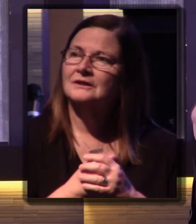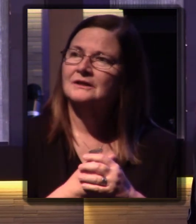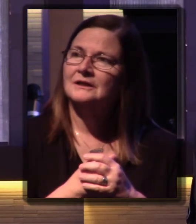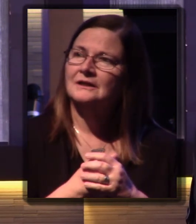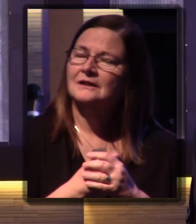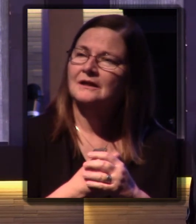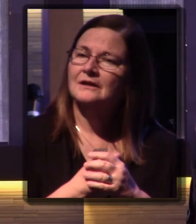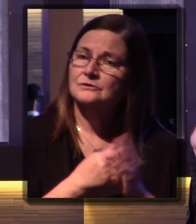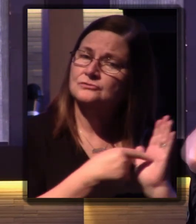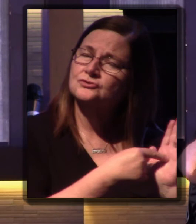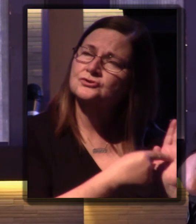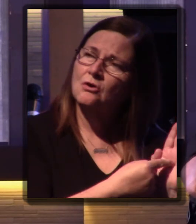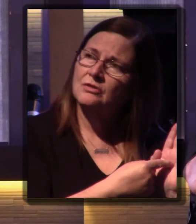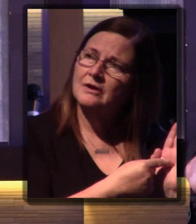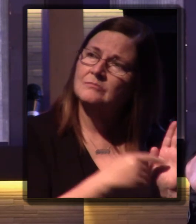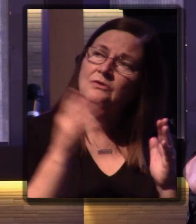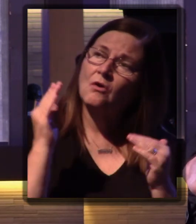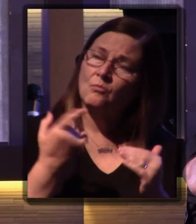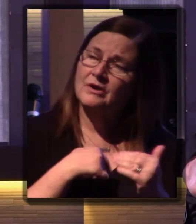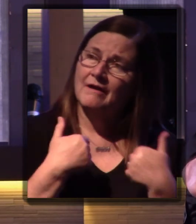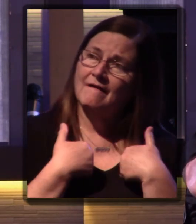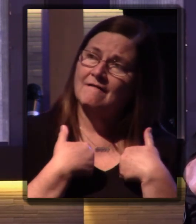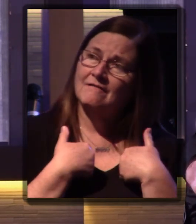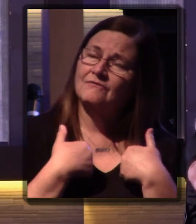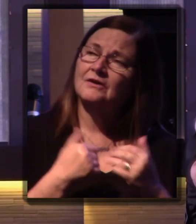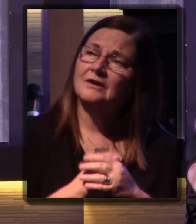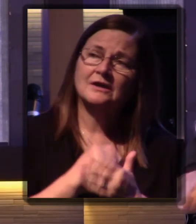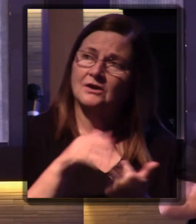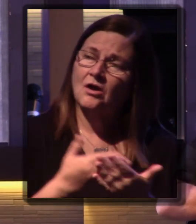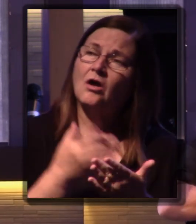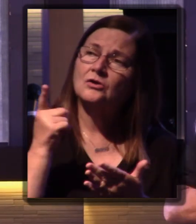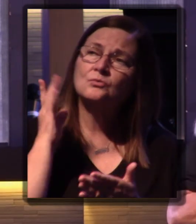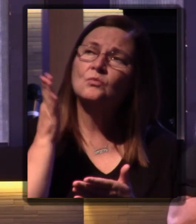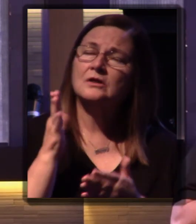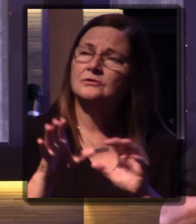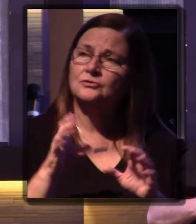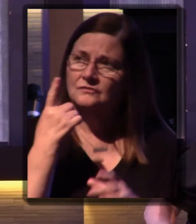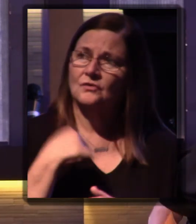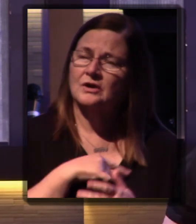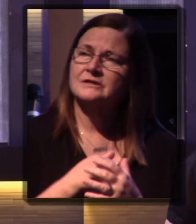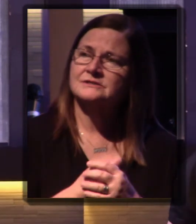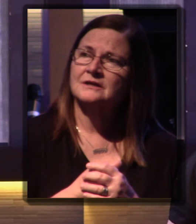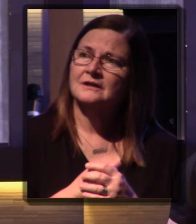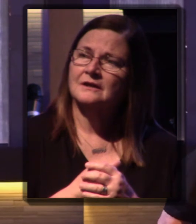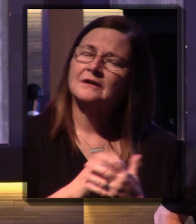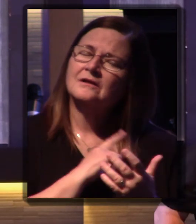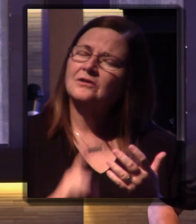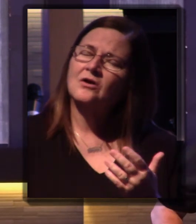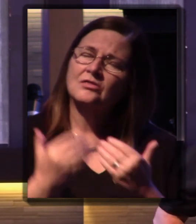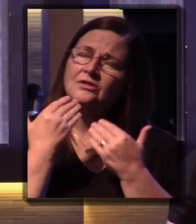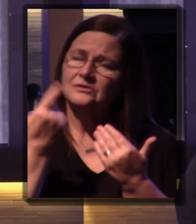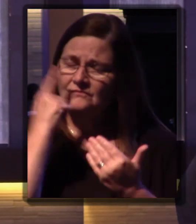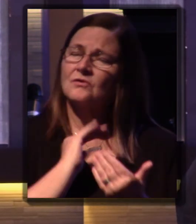you, and then to point them to the hope we have in all that you will do for us.